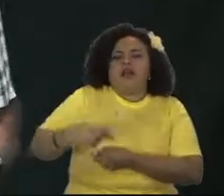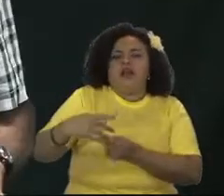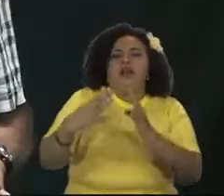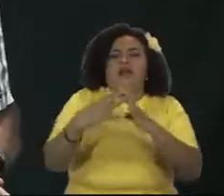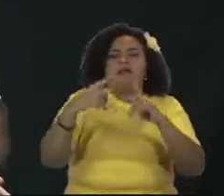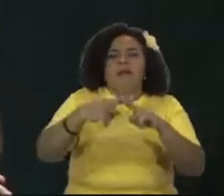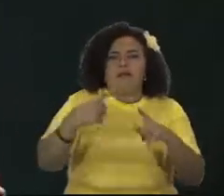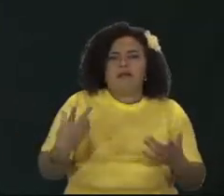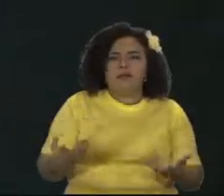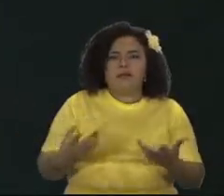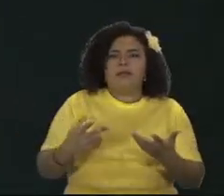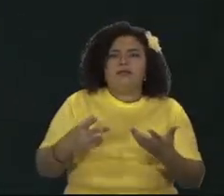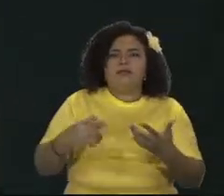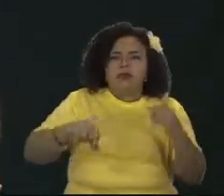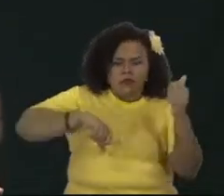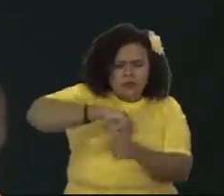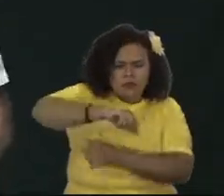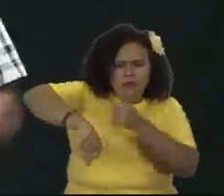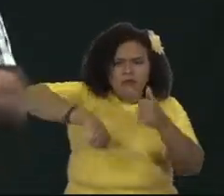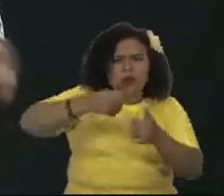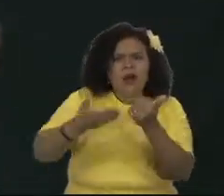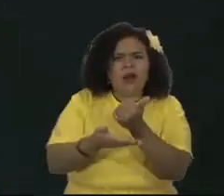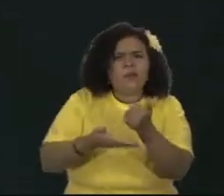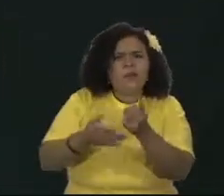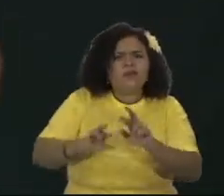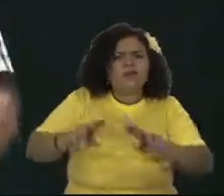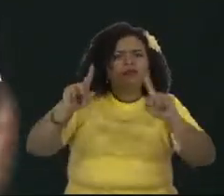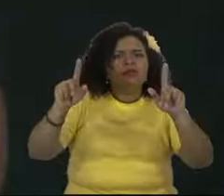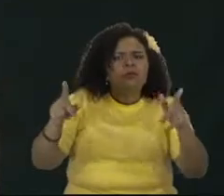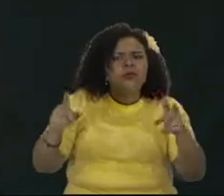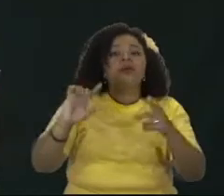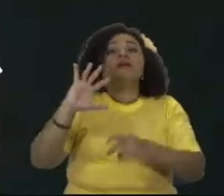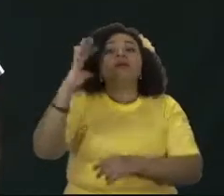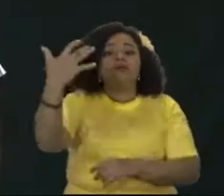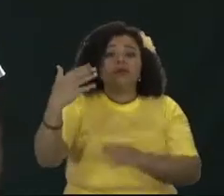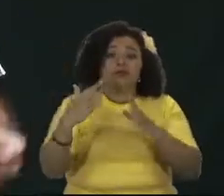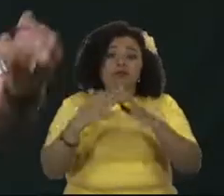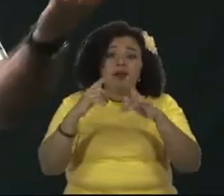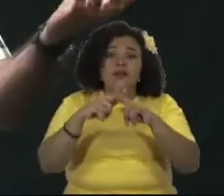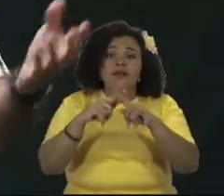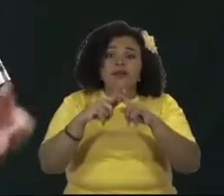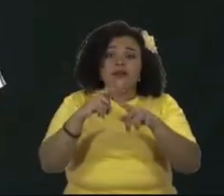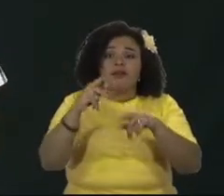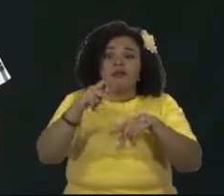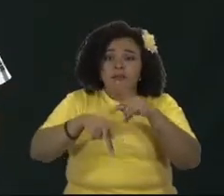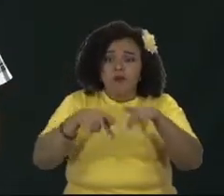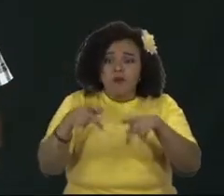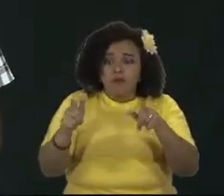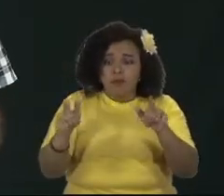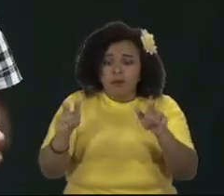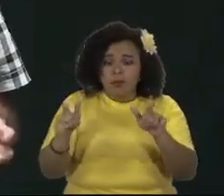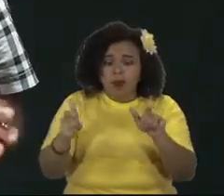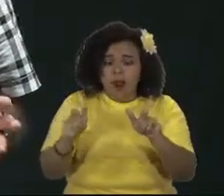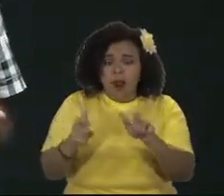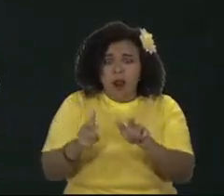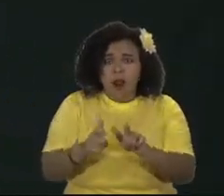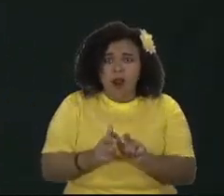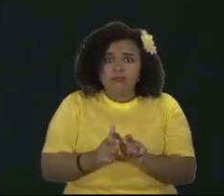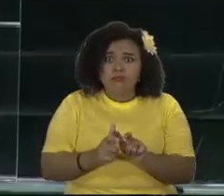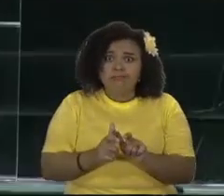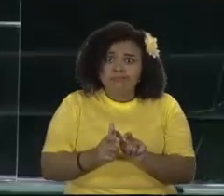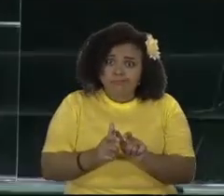in somewhere else. And then all of a sudden the church starts to die.